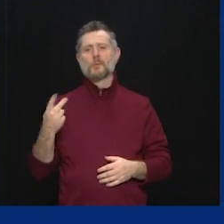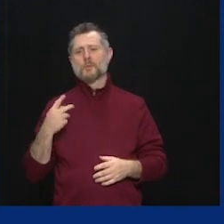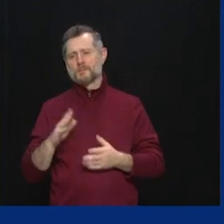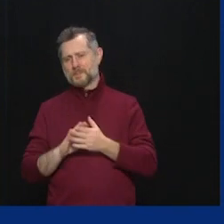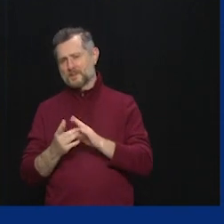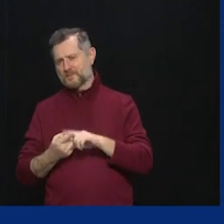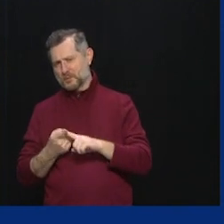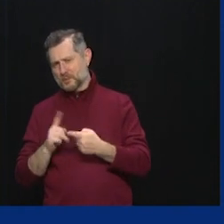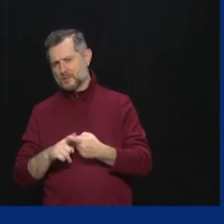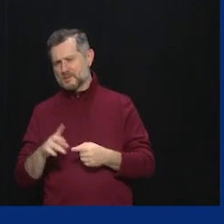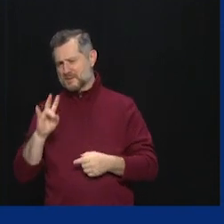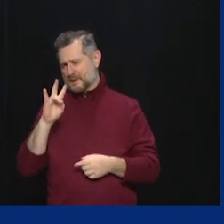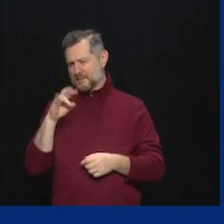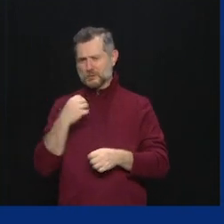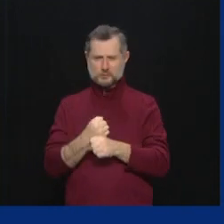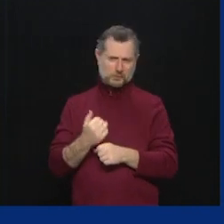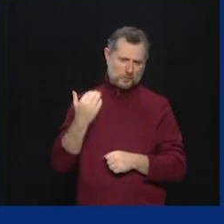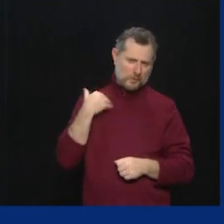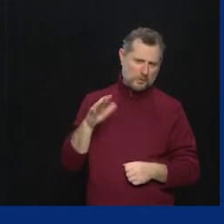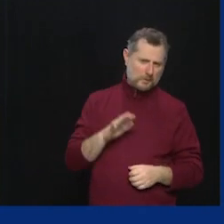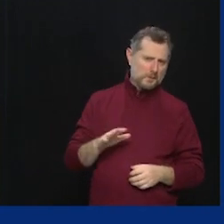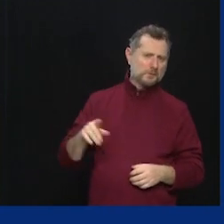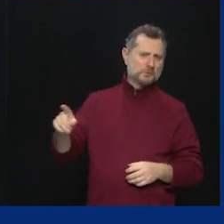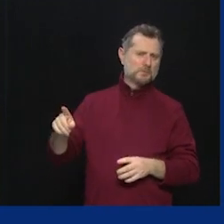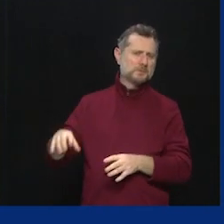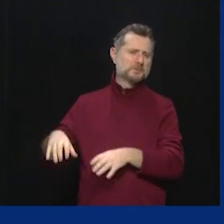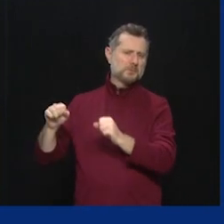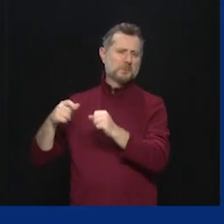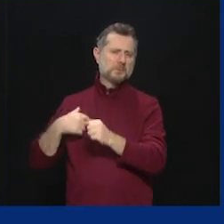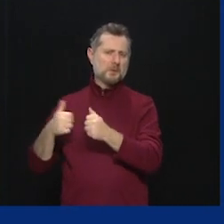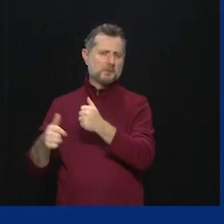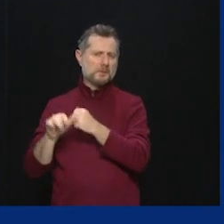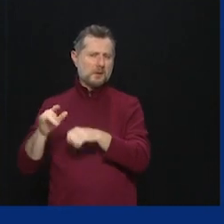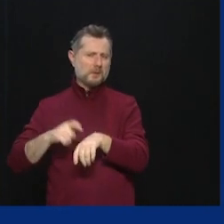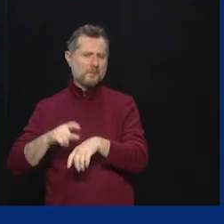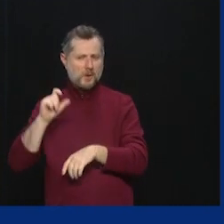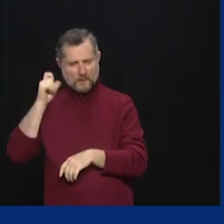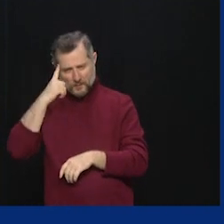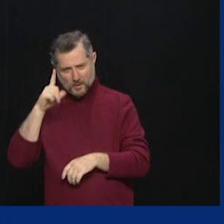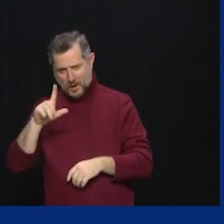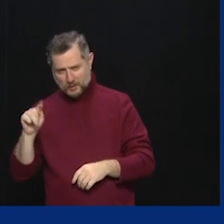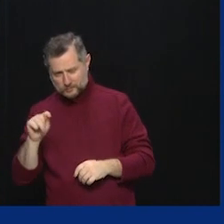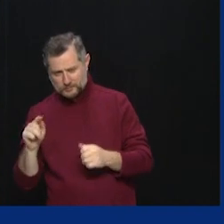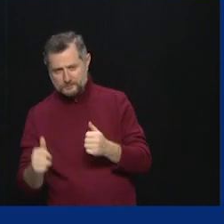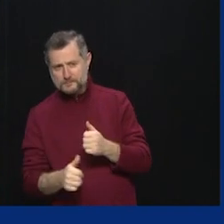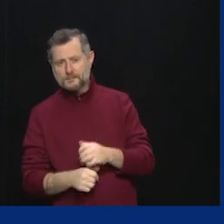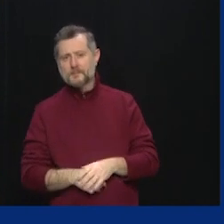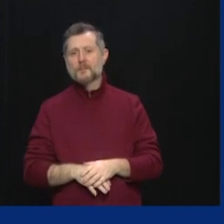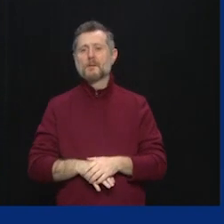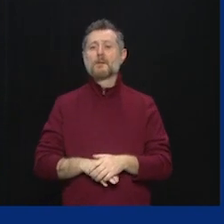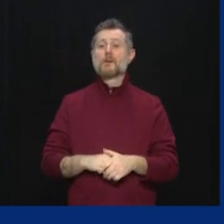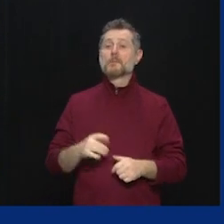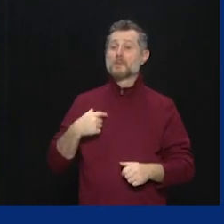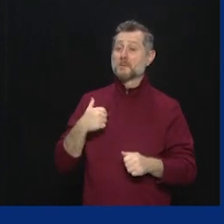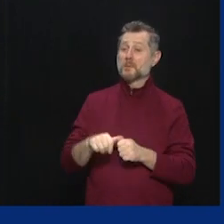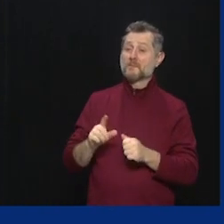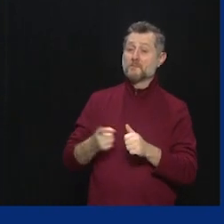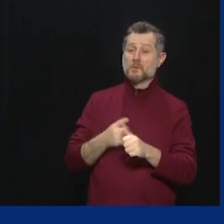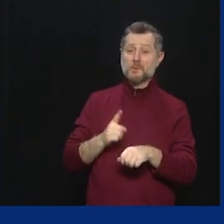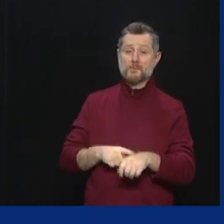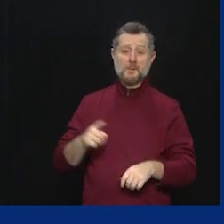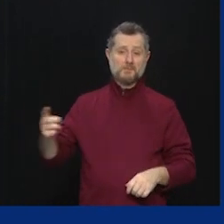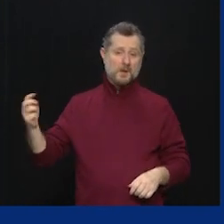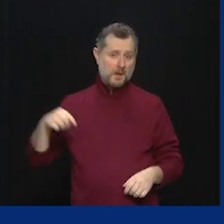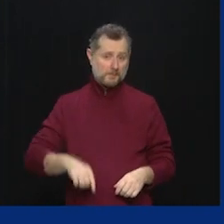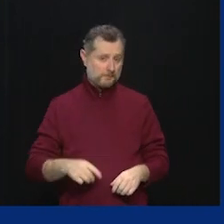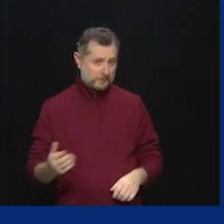ago when she became the lieutenant governor. I remember her first trip down here. We